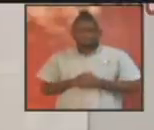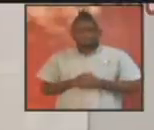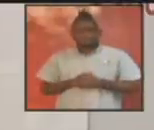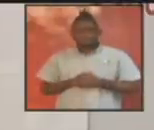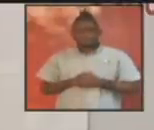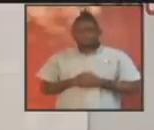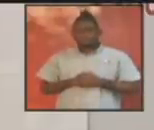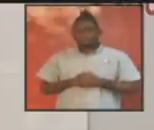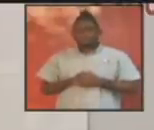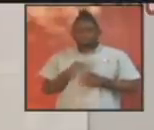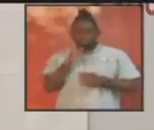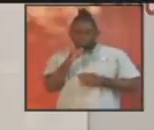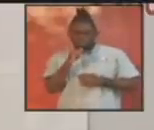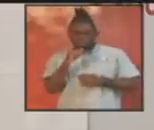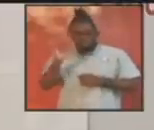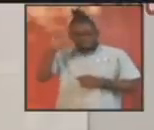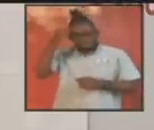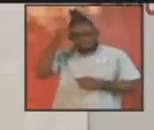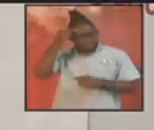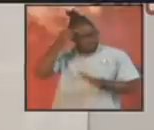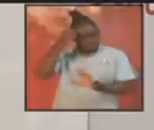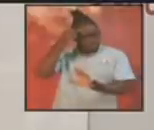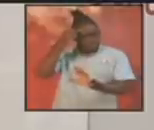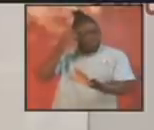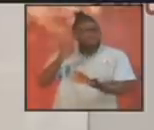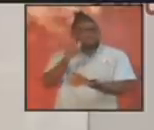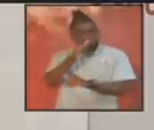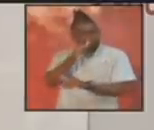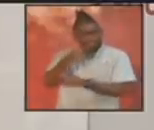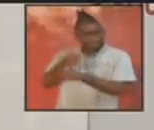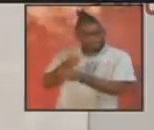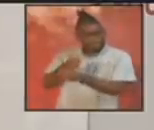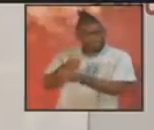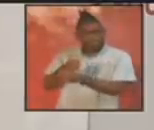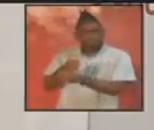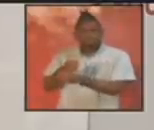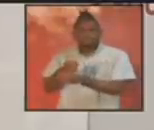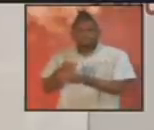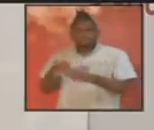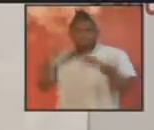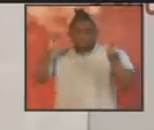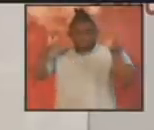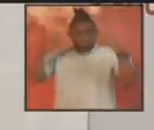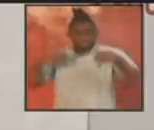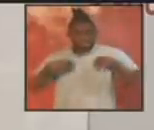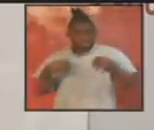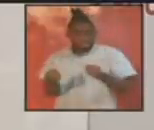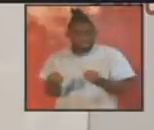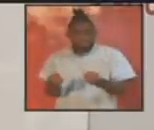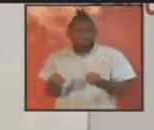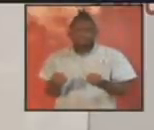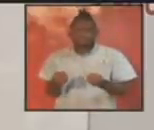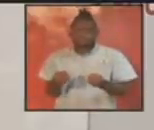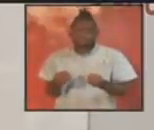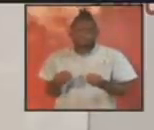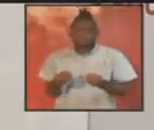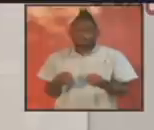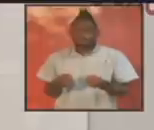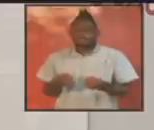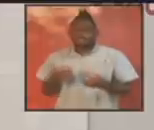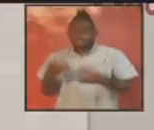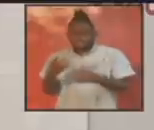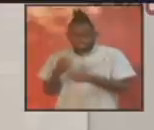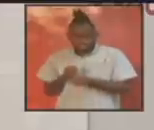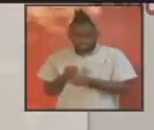vaccine. More recently, the Ministry of Health has sought the support and involvement